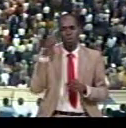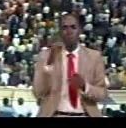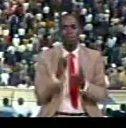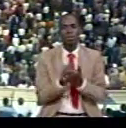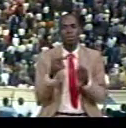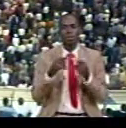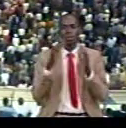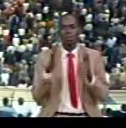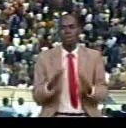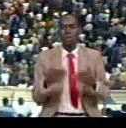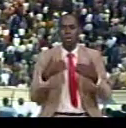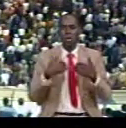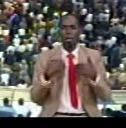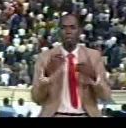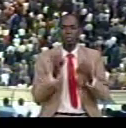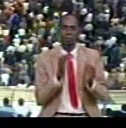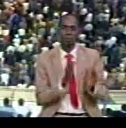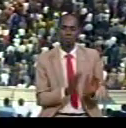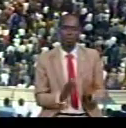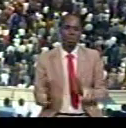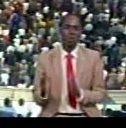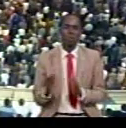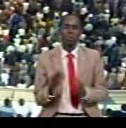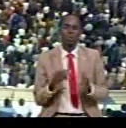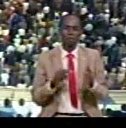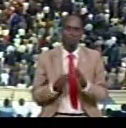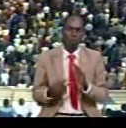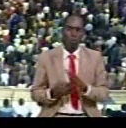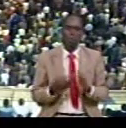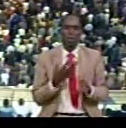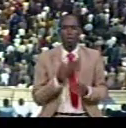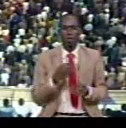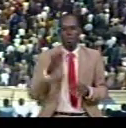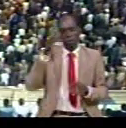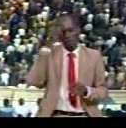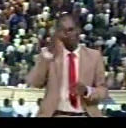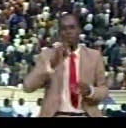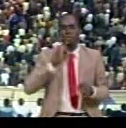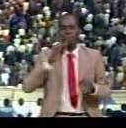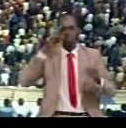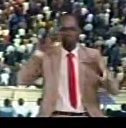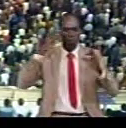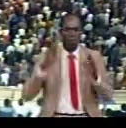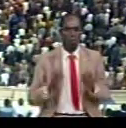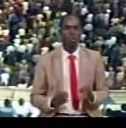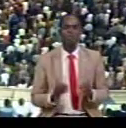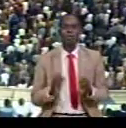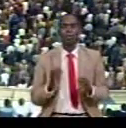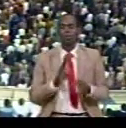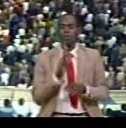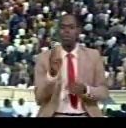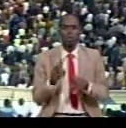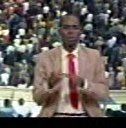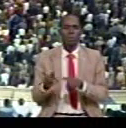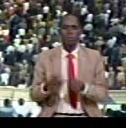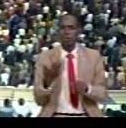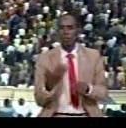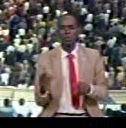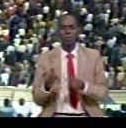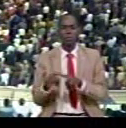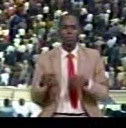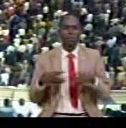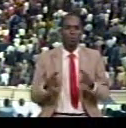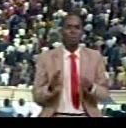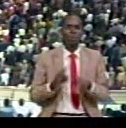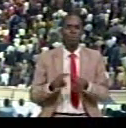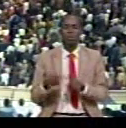a purpose. He is determined. And he's going out by all means. He recruits various agencies to make sure that we fall. But you